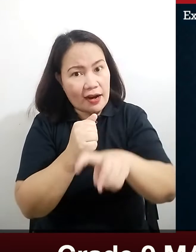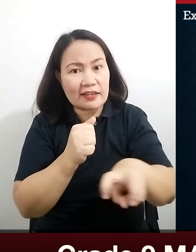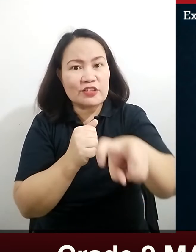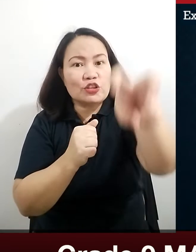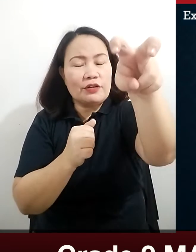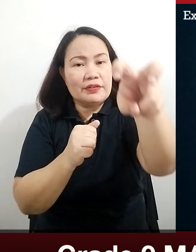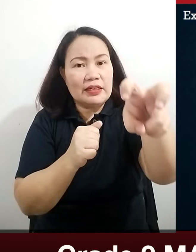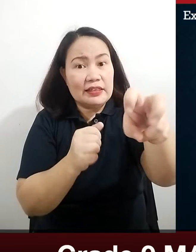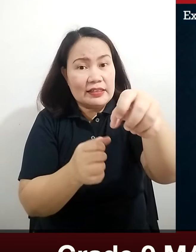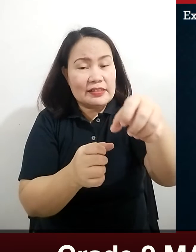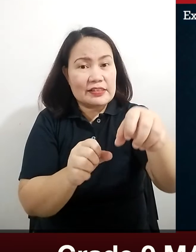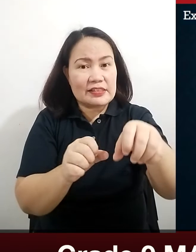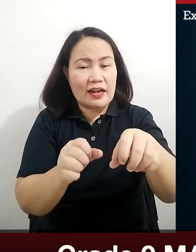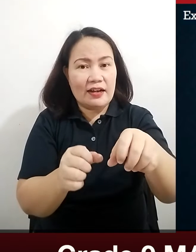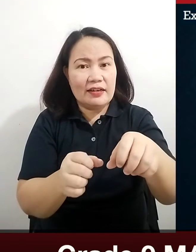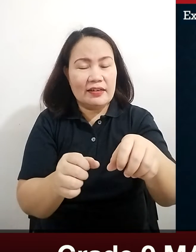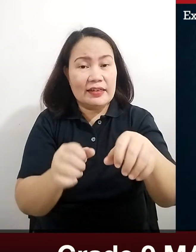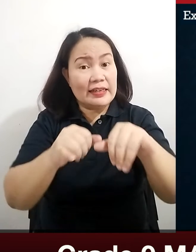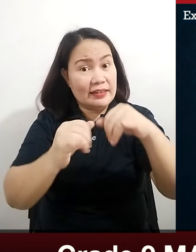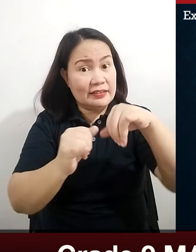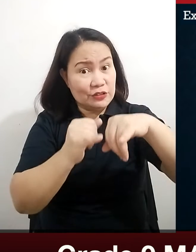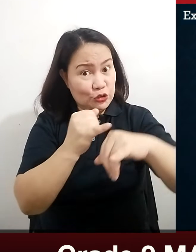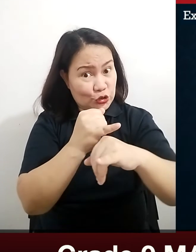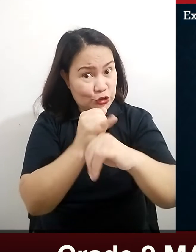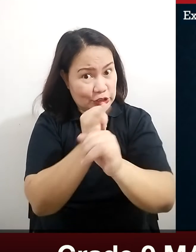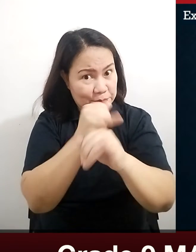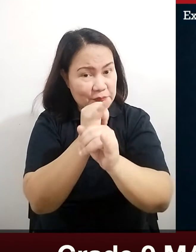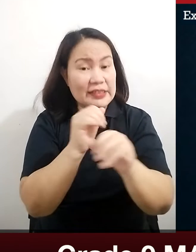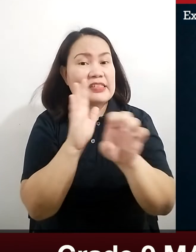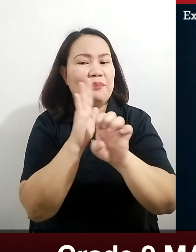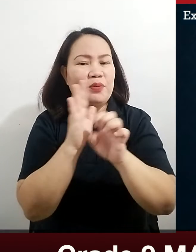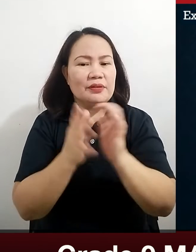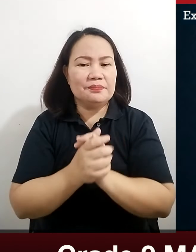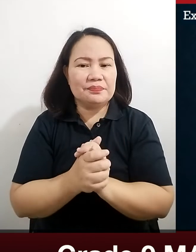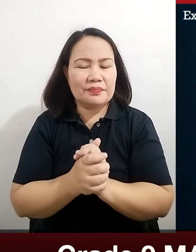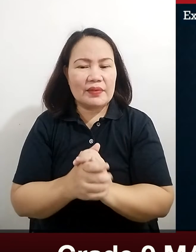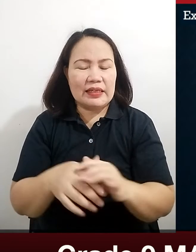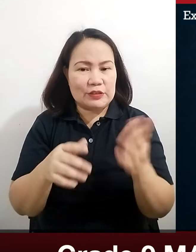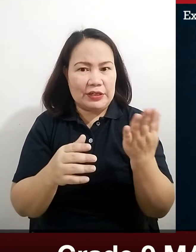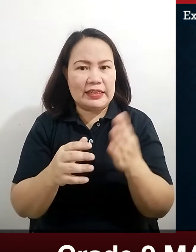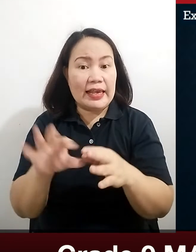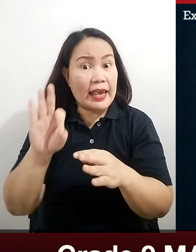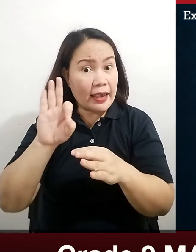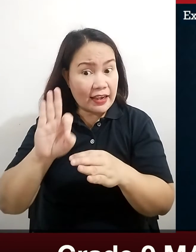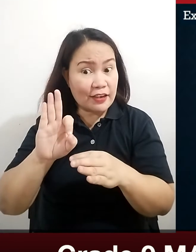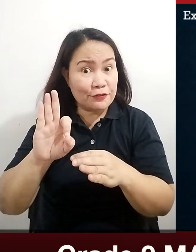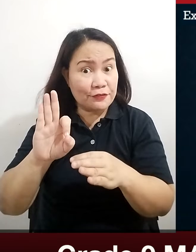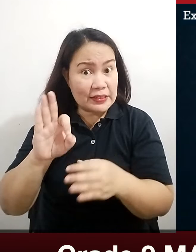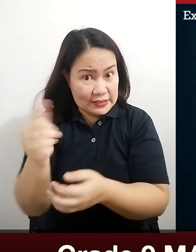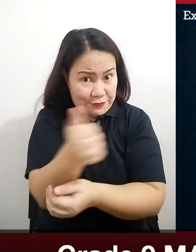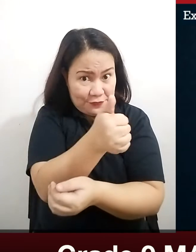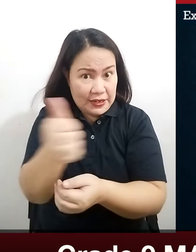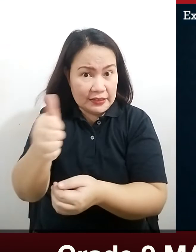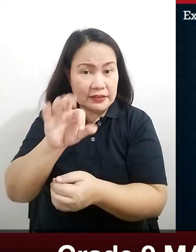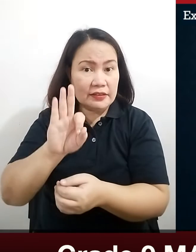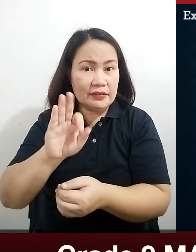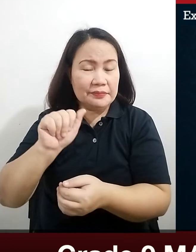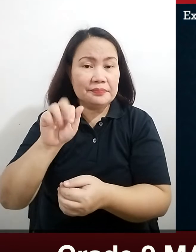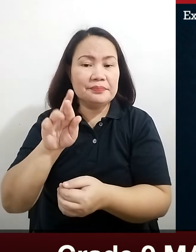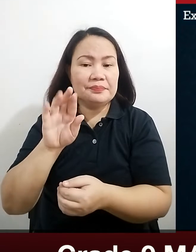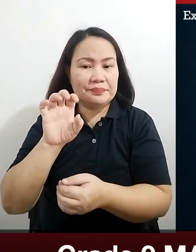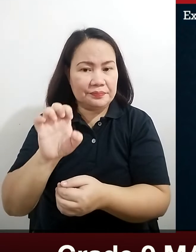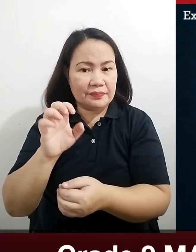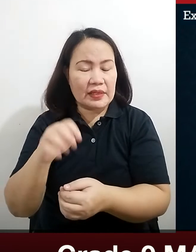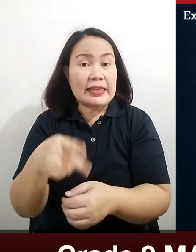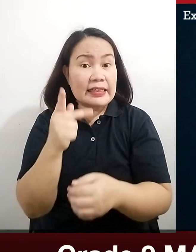equation? So, that is F is equal to KD. So, laging may K kasi yung K that is our constant, where K is